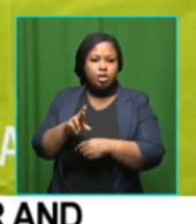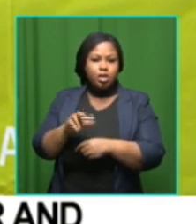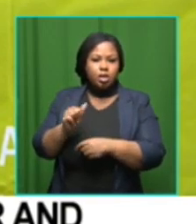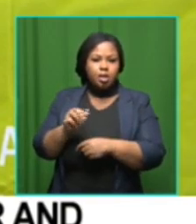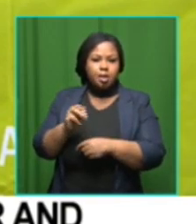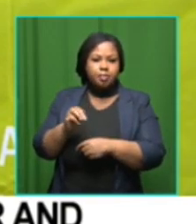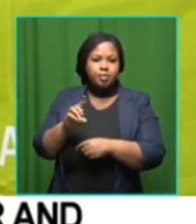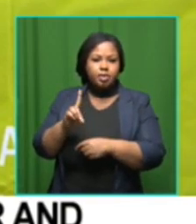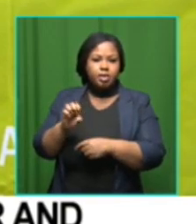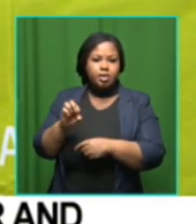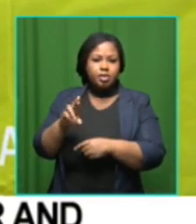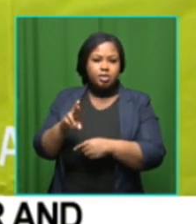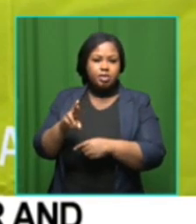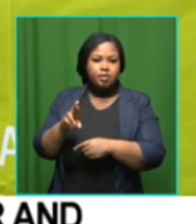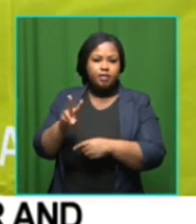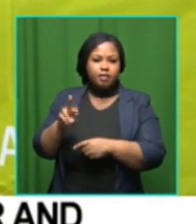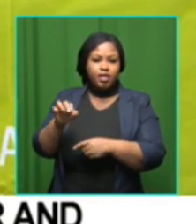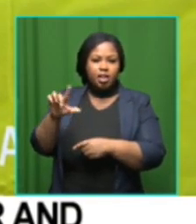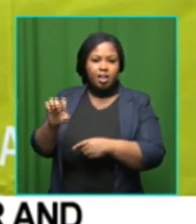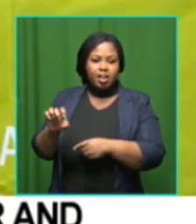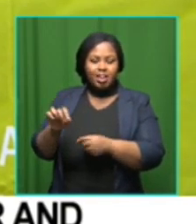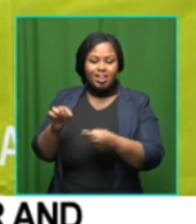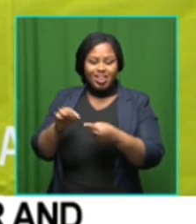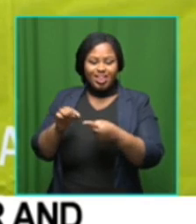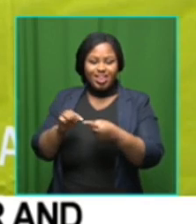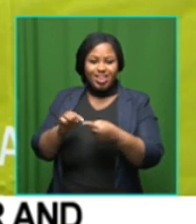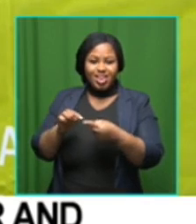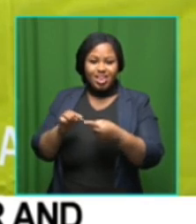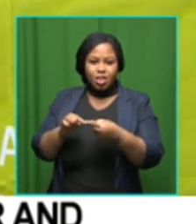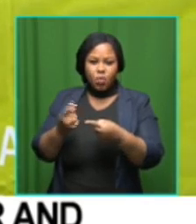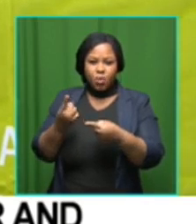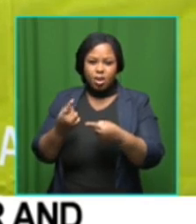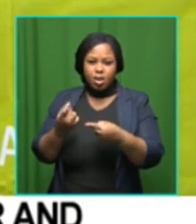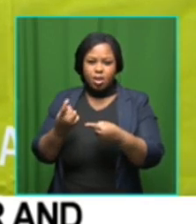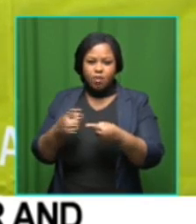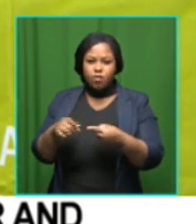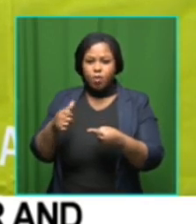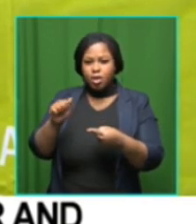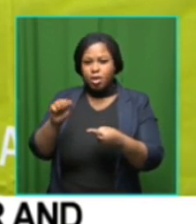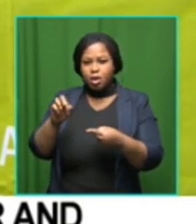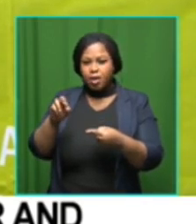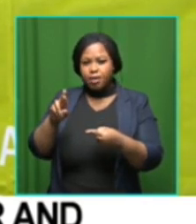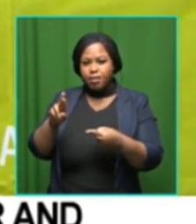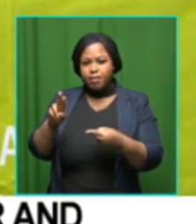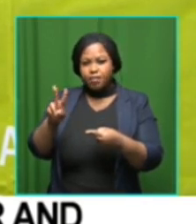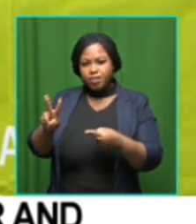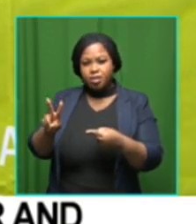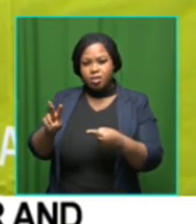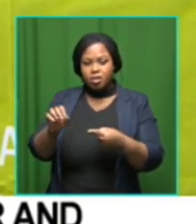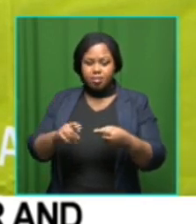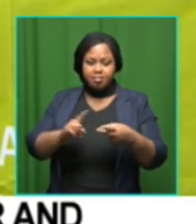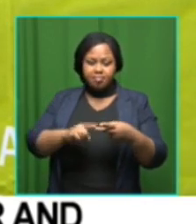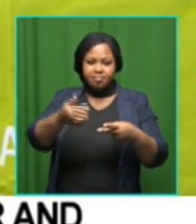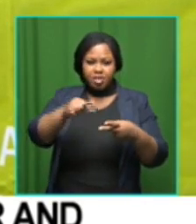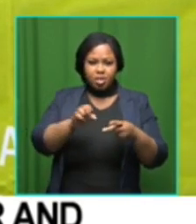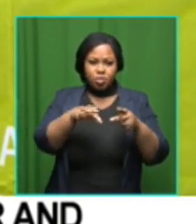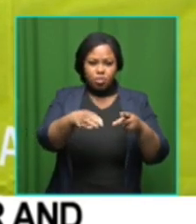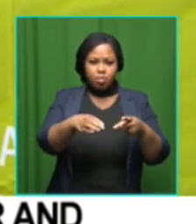remdesivir, that's the one drug which is antiviral. Then the other group will be using chloroquine